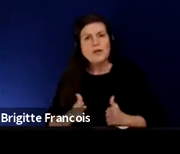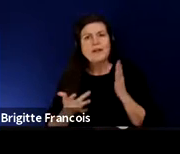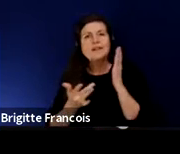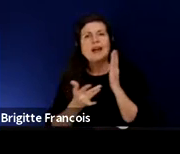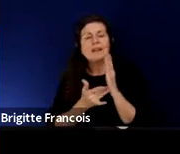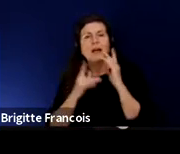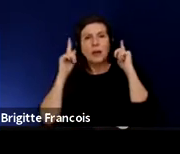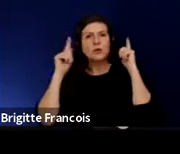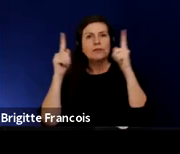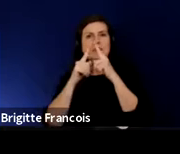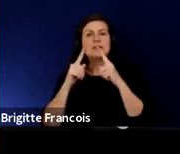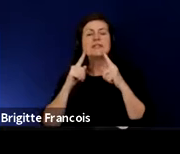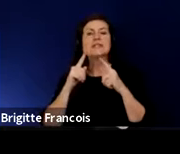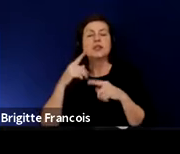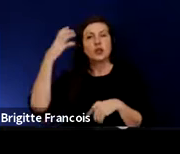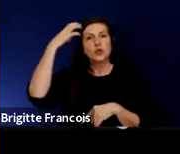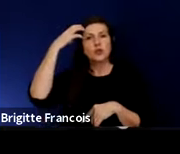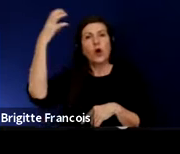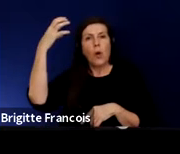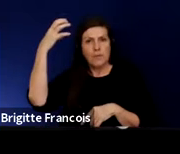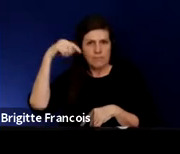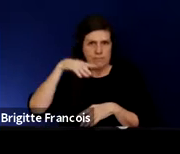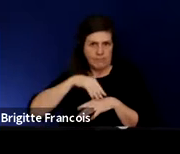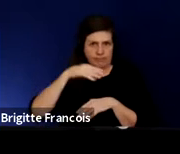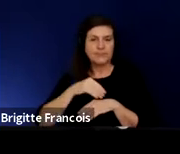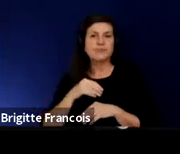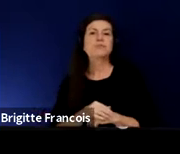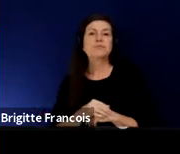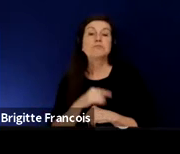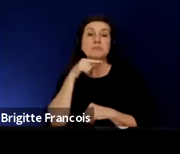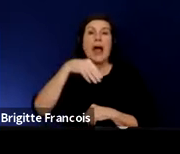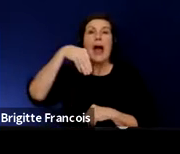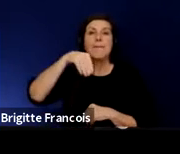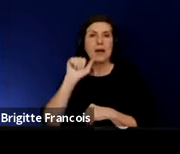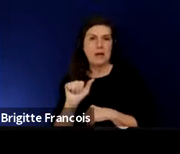Stockholm who were doing a master